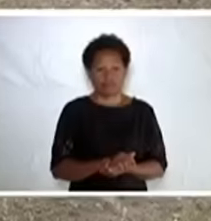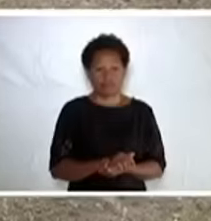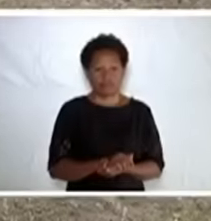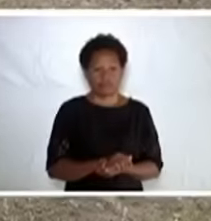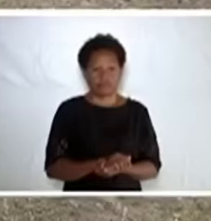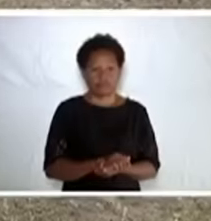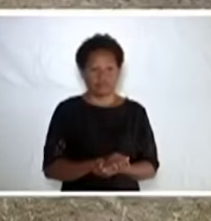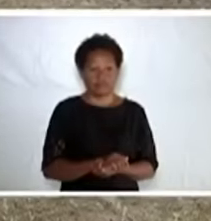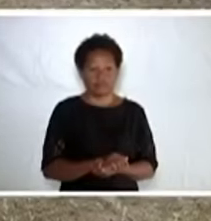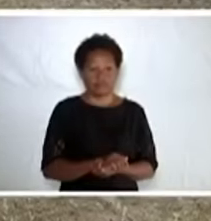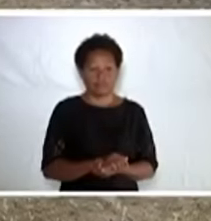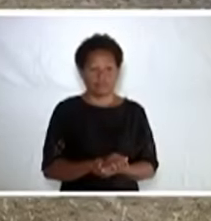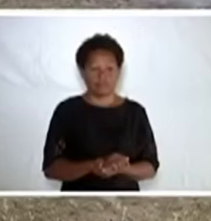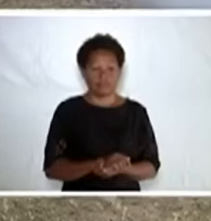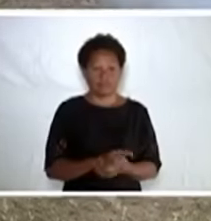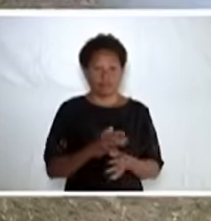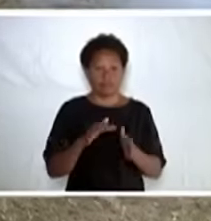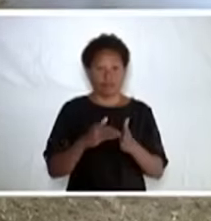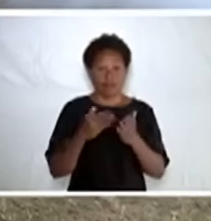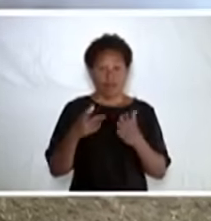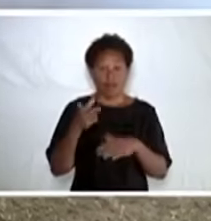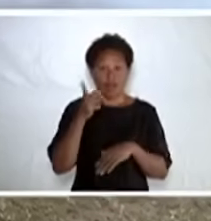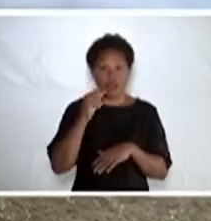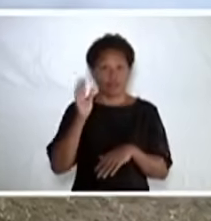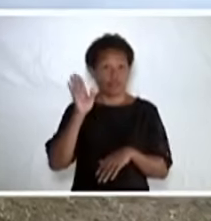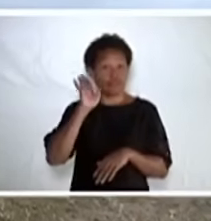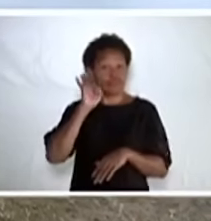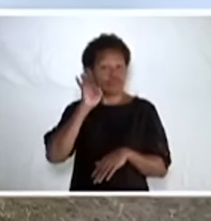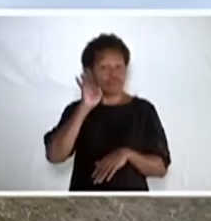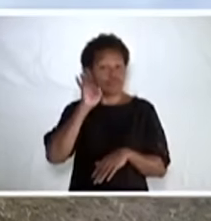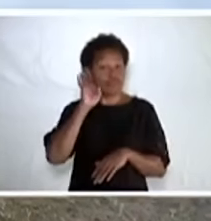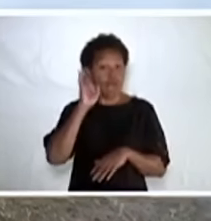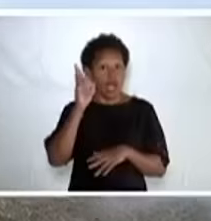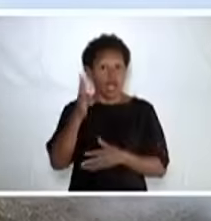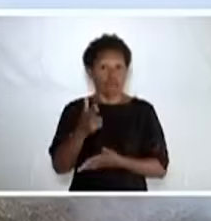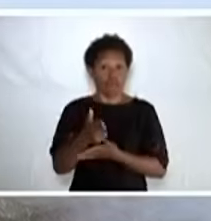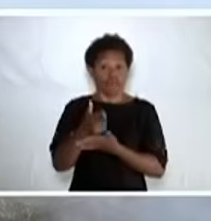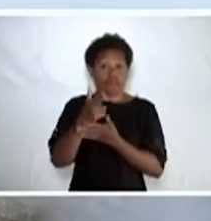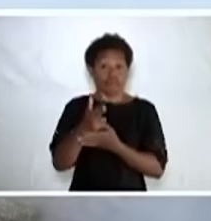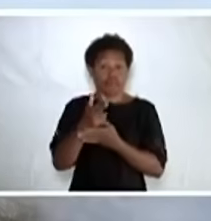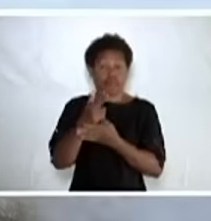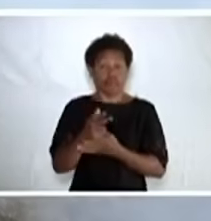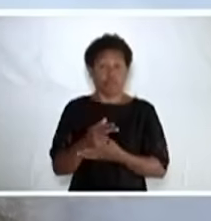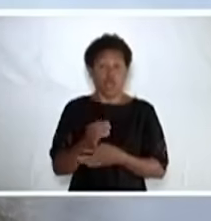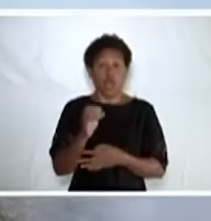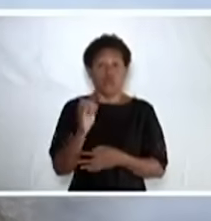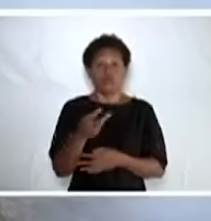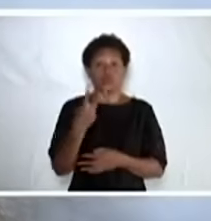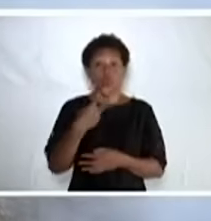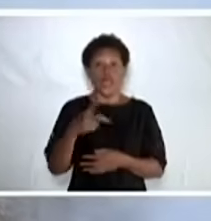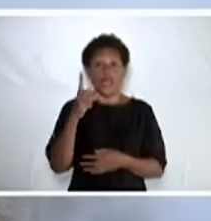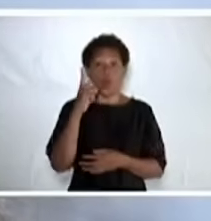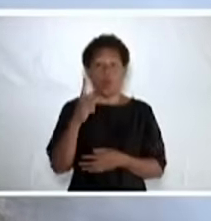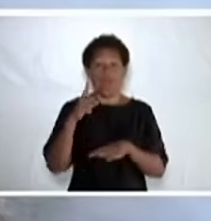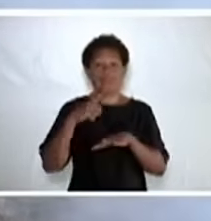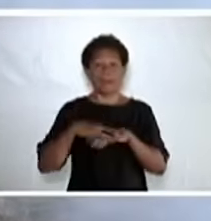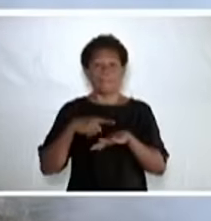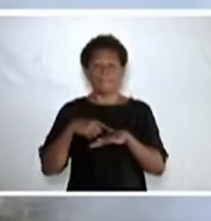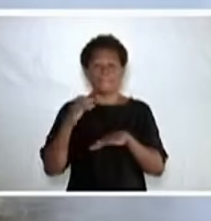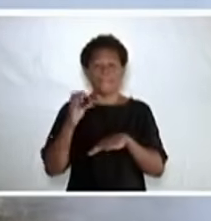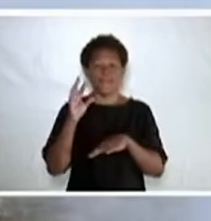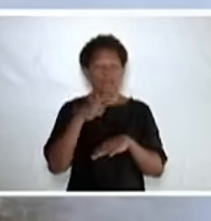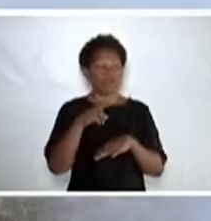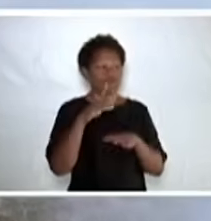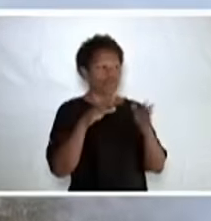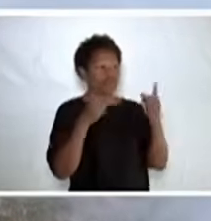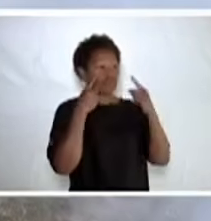Ia enda romoa vetiko ya enda sarra vetiko ne kena wana tagitiko me wana tagibo rusanga vulkandua nanda kaini benua ai